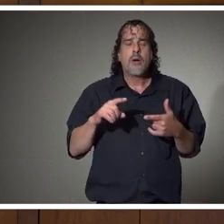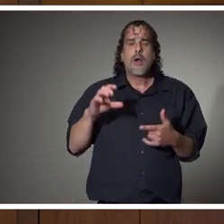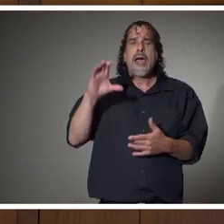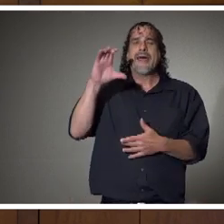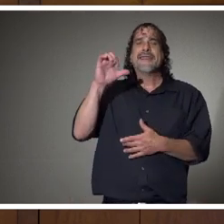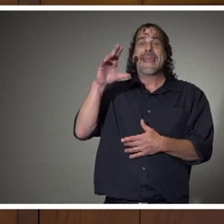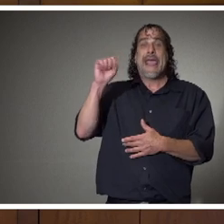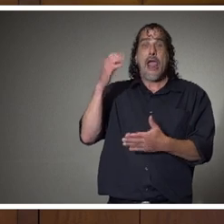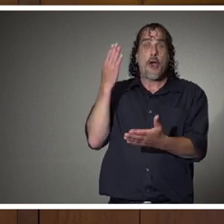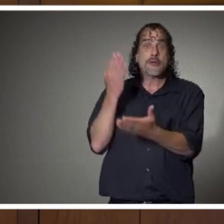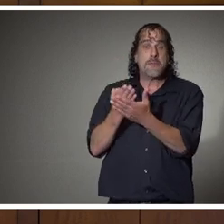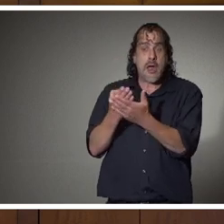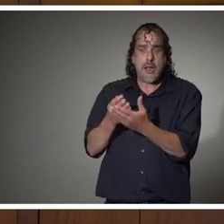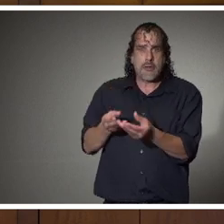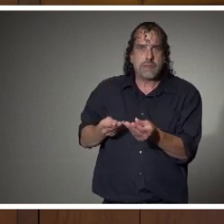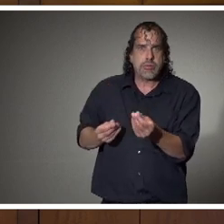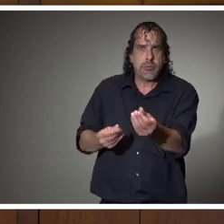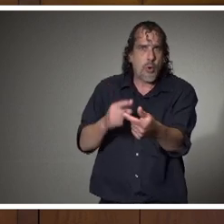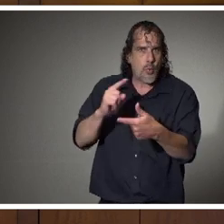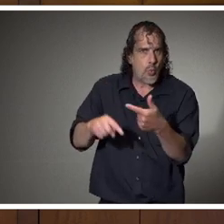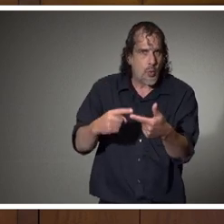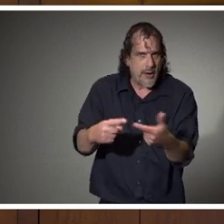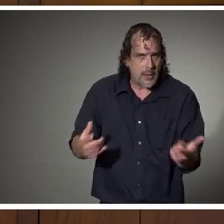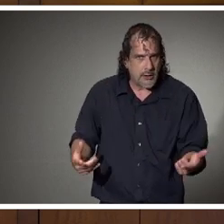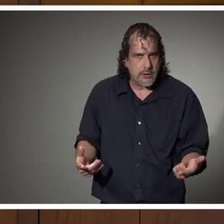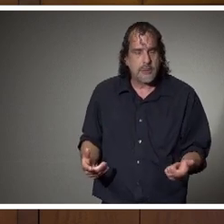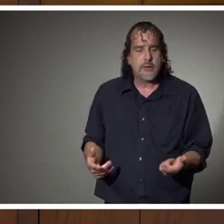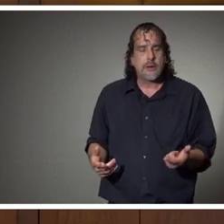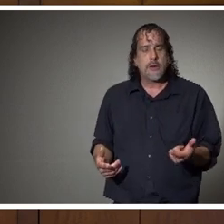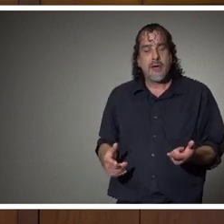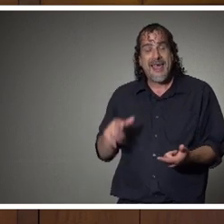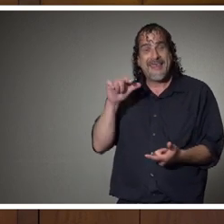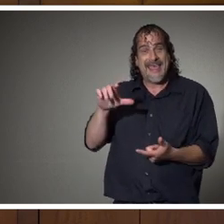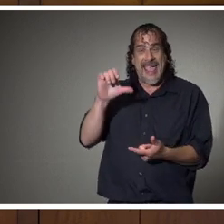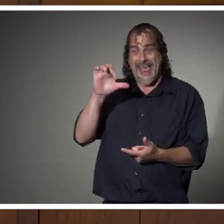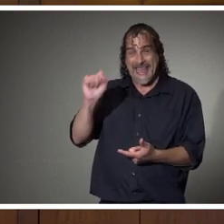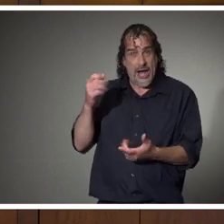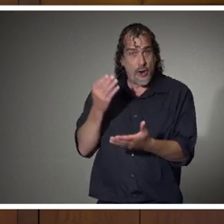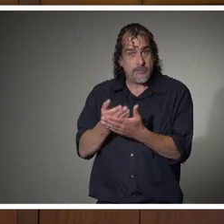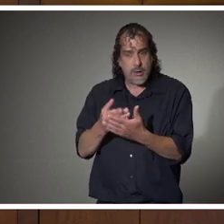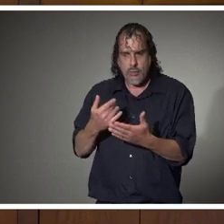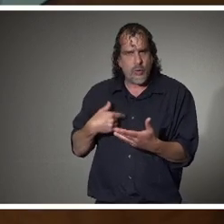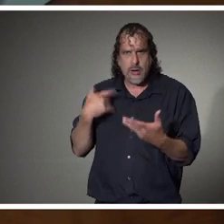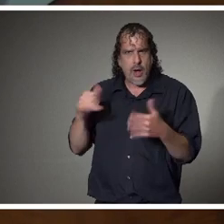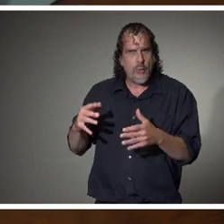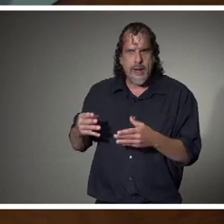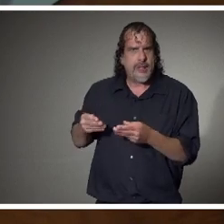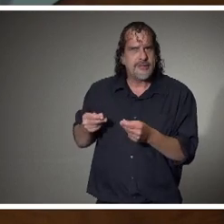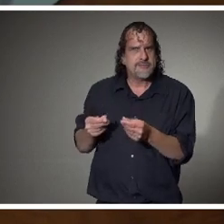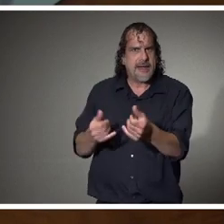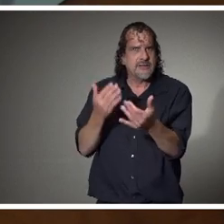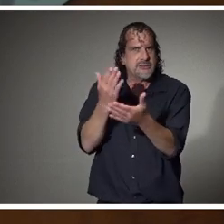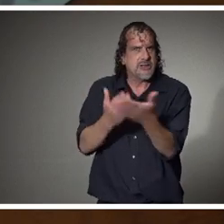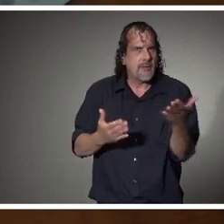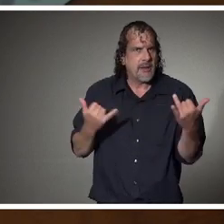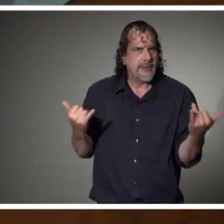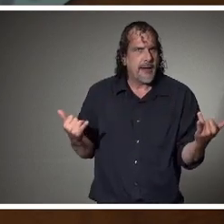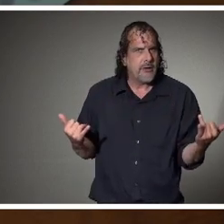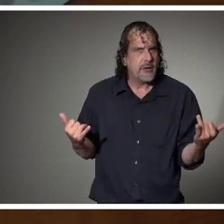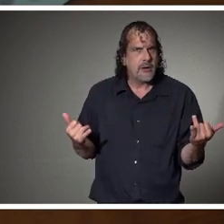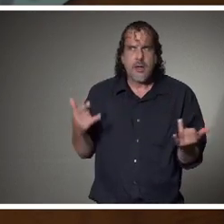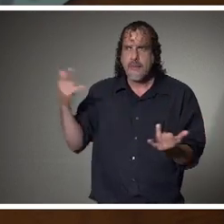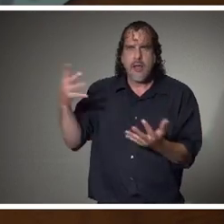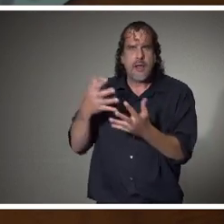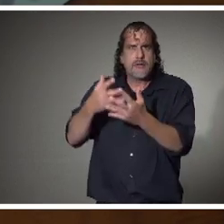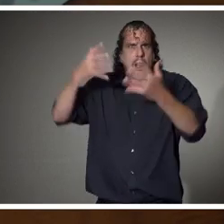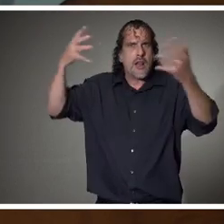funds start to roll out? Well, again, the CARES Act funds are already rolling out. The CARES Act has a tremendous